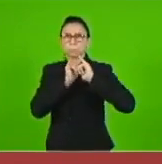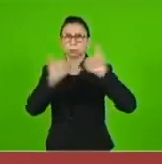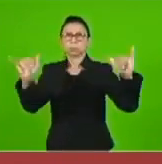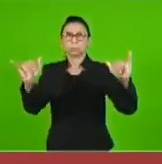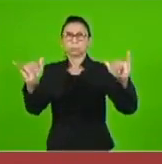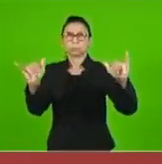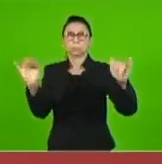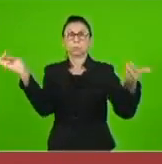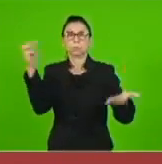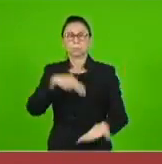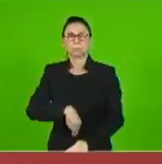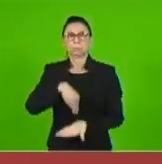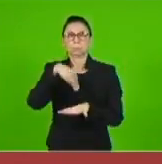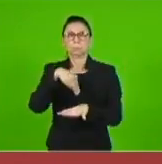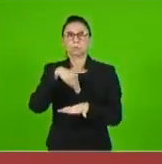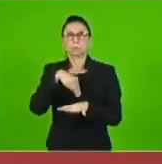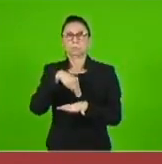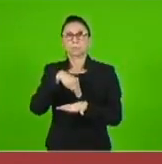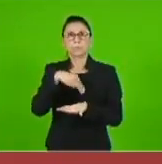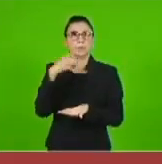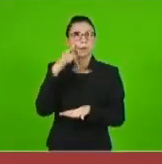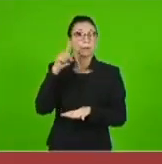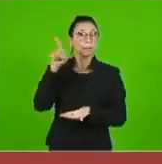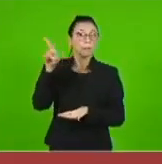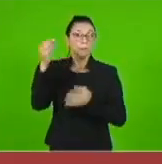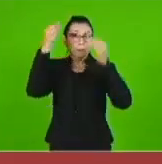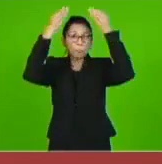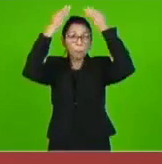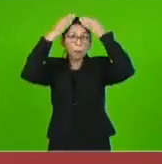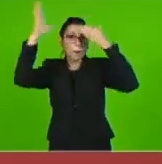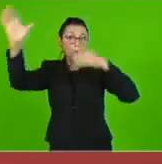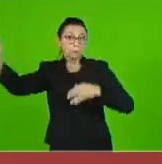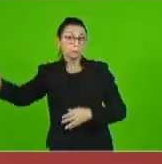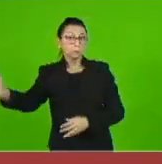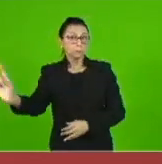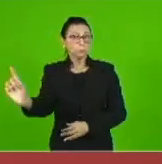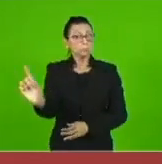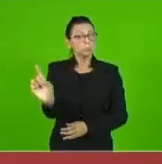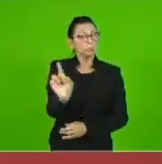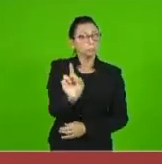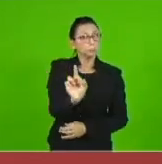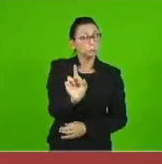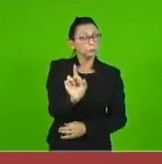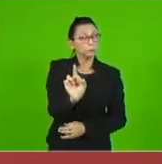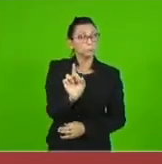everyone, Maranatha, the king is coming.